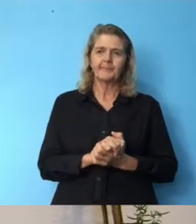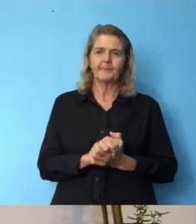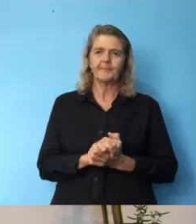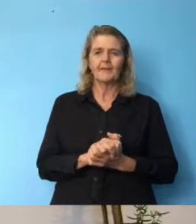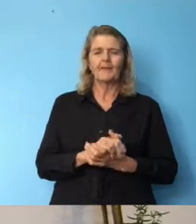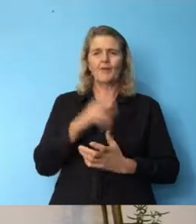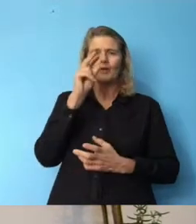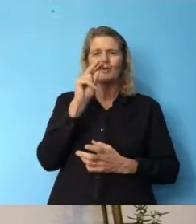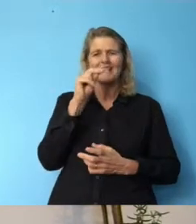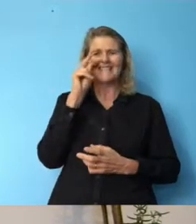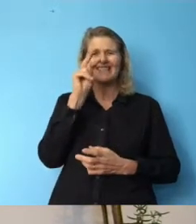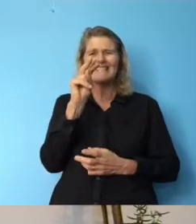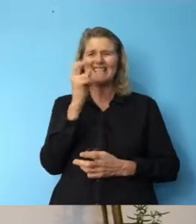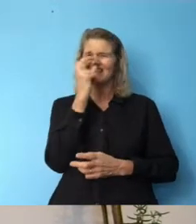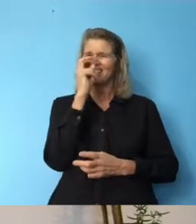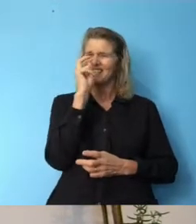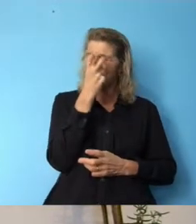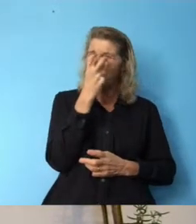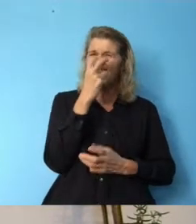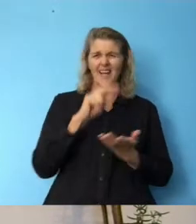You can see how dark our purples can get.